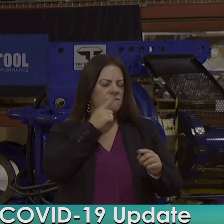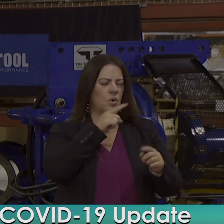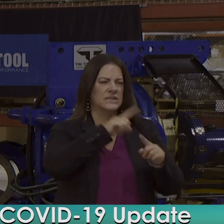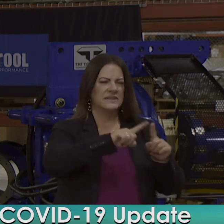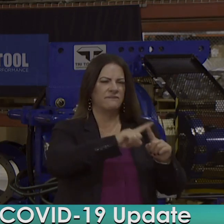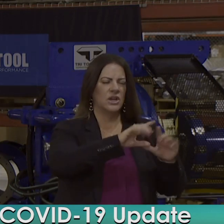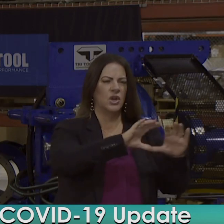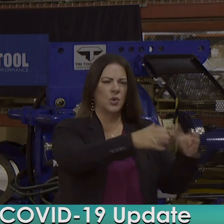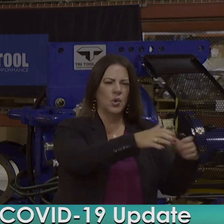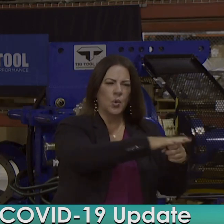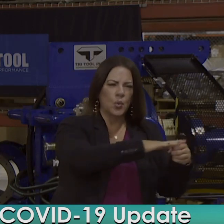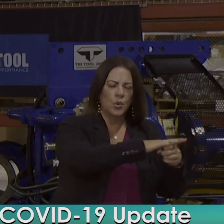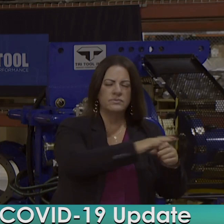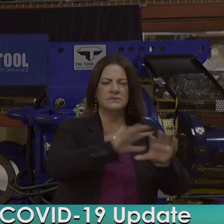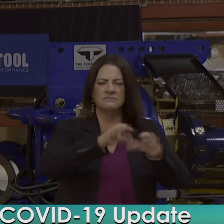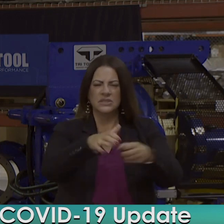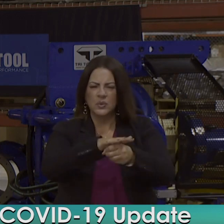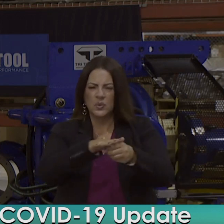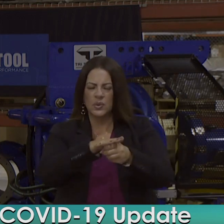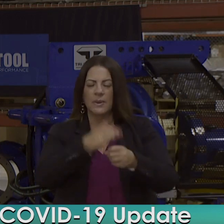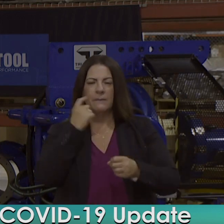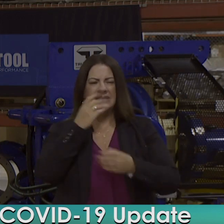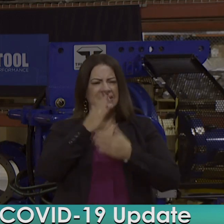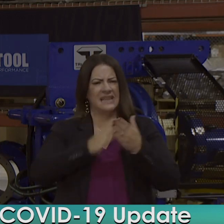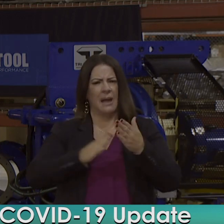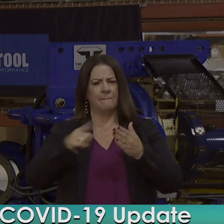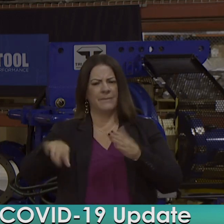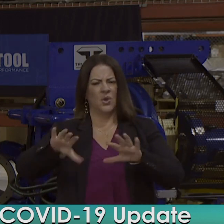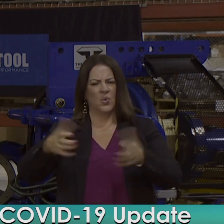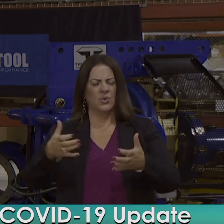at communities that have been underserved,